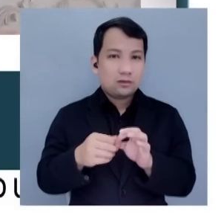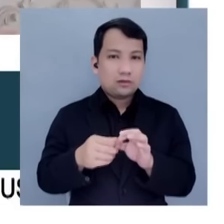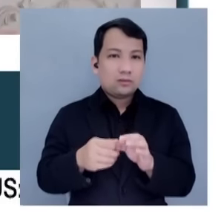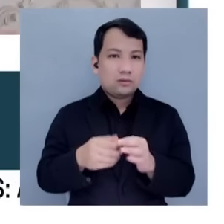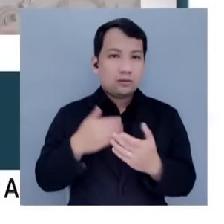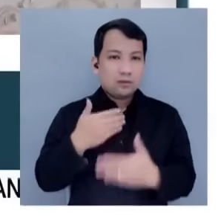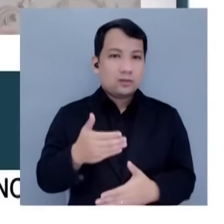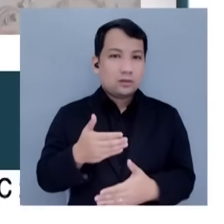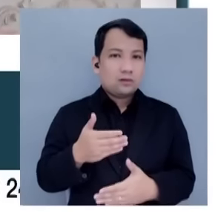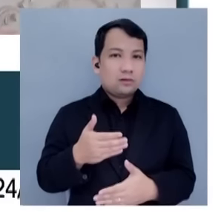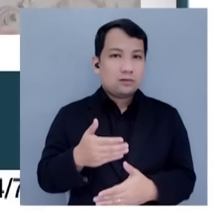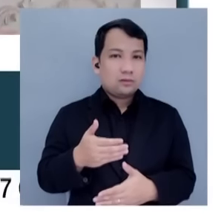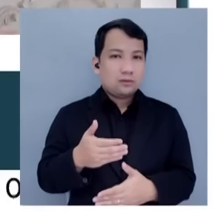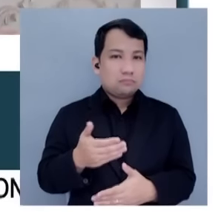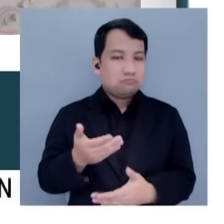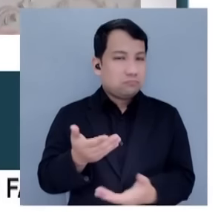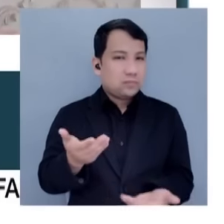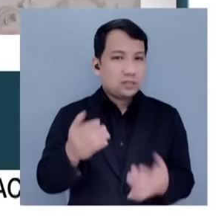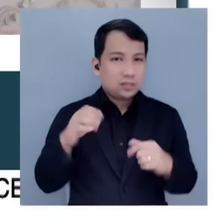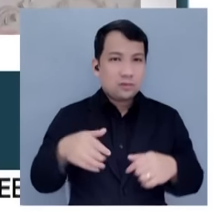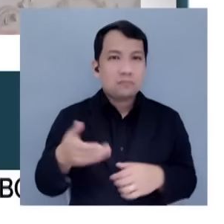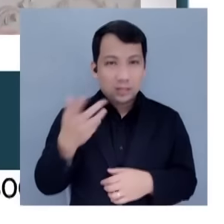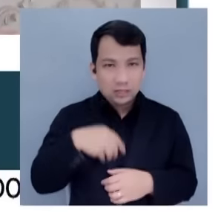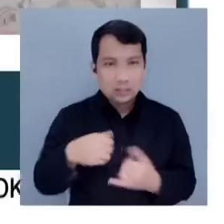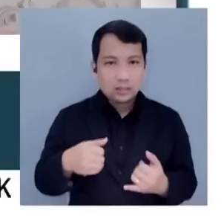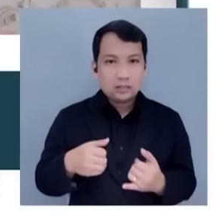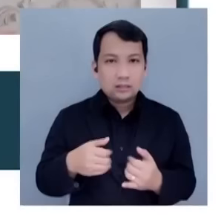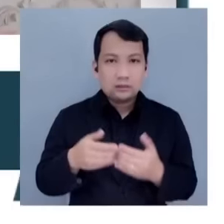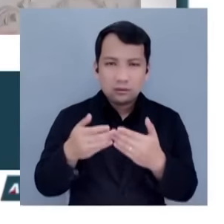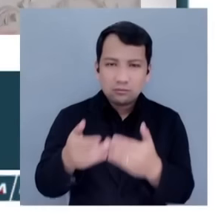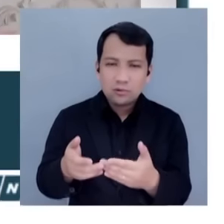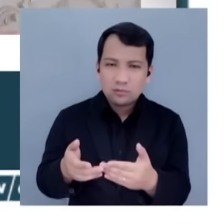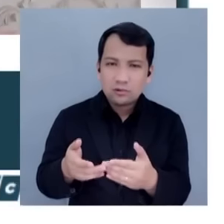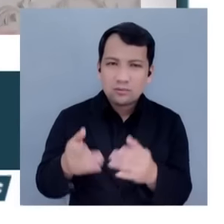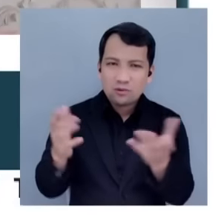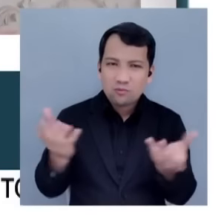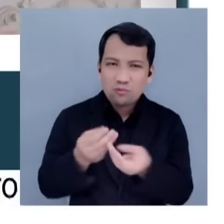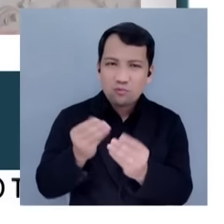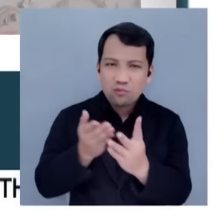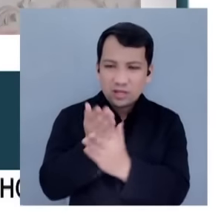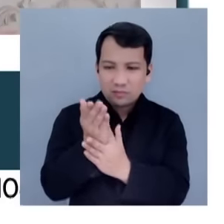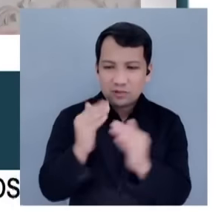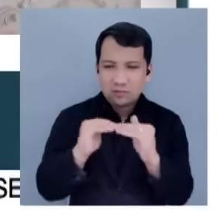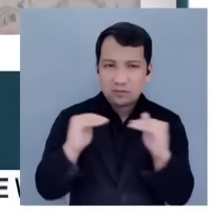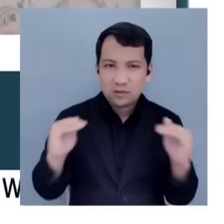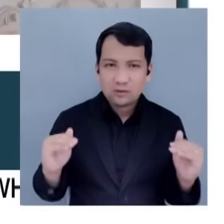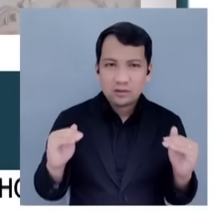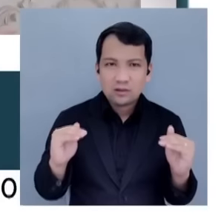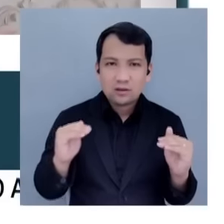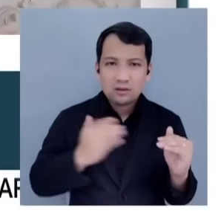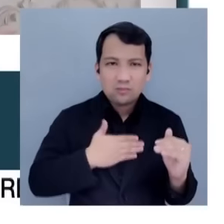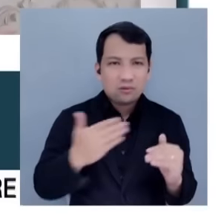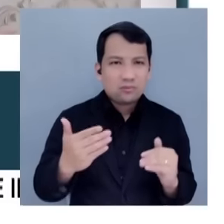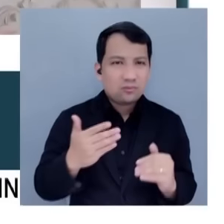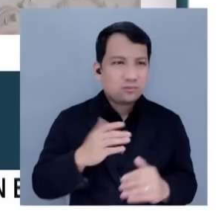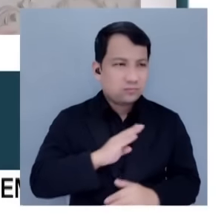precisely. Dahil sa anonymity, dahil sa kawalan ng transparency, naglalakas ang loob ng